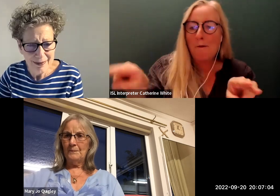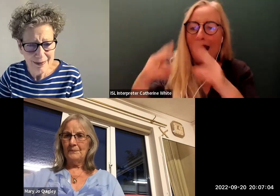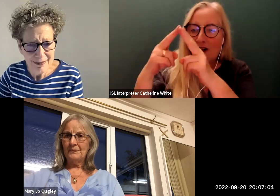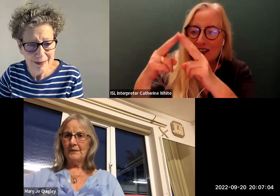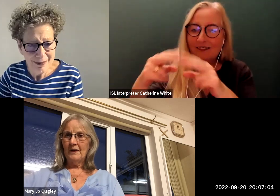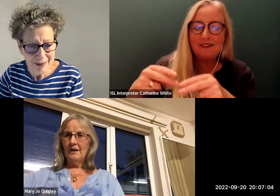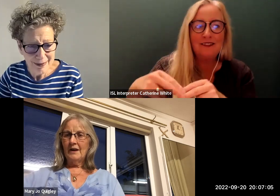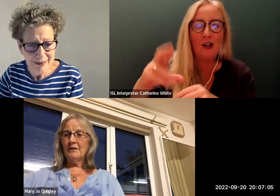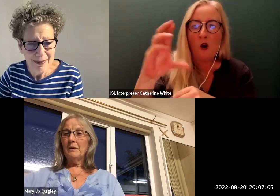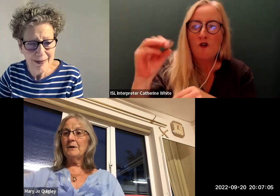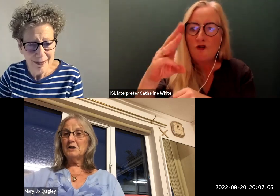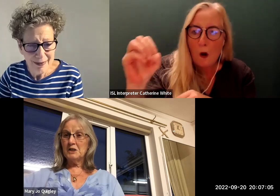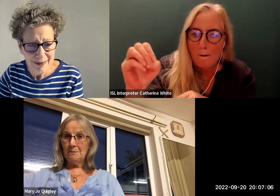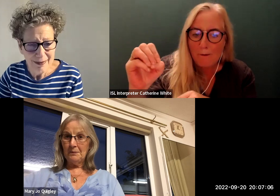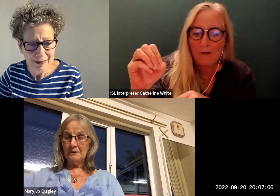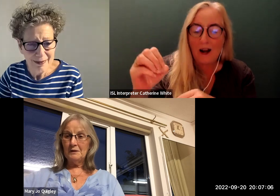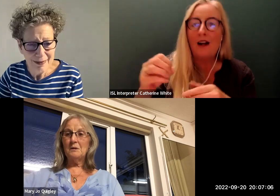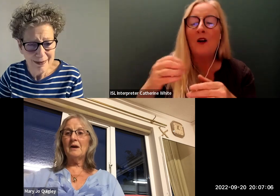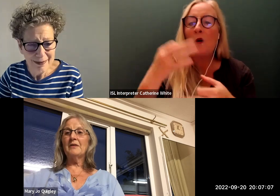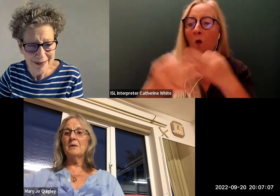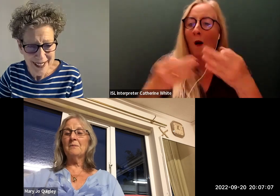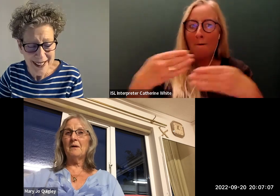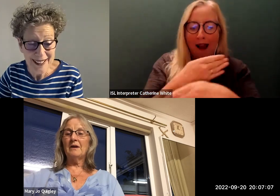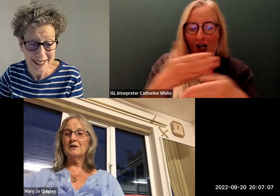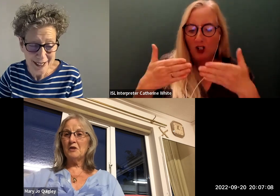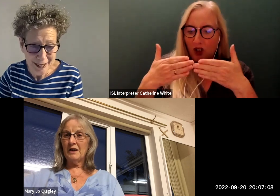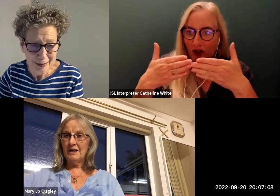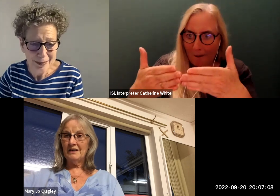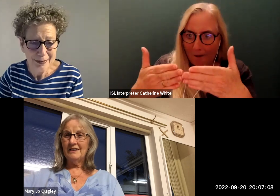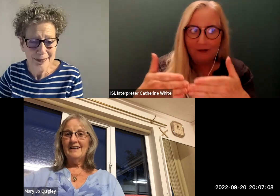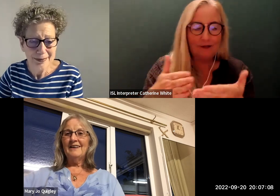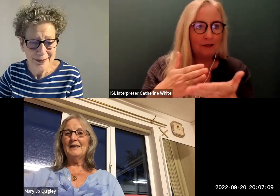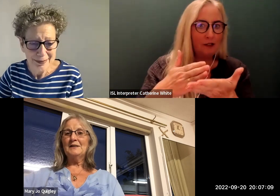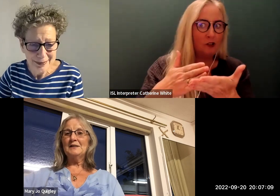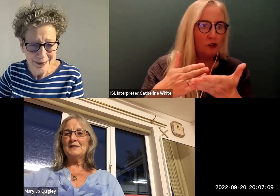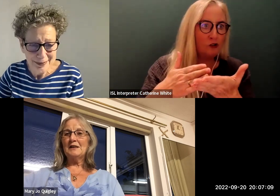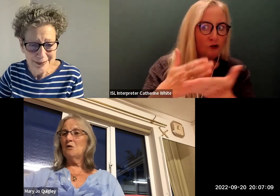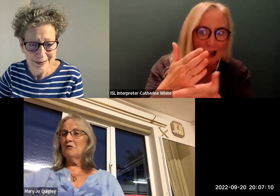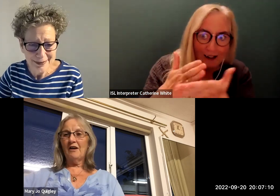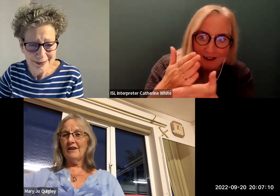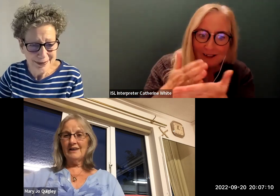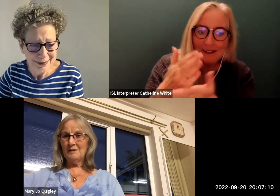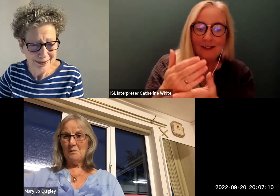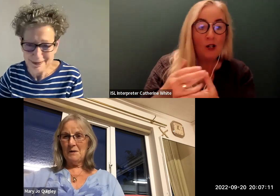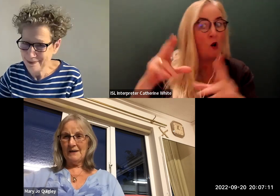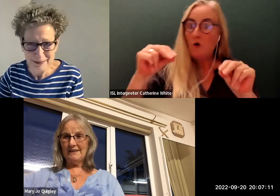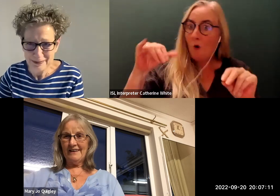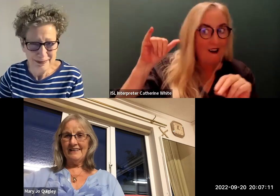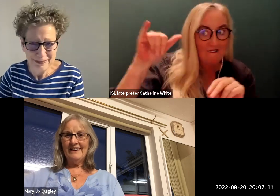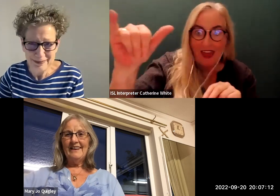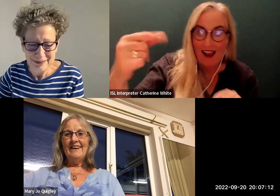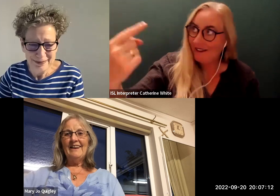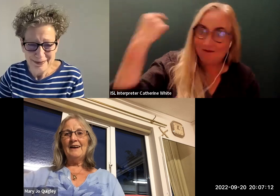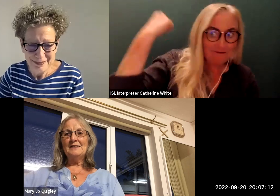Rome. And they went by ship, and they went by train, and no flying way back